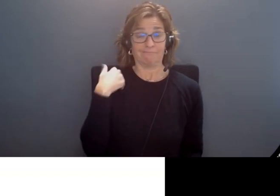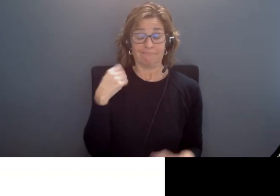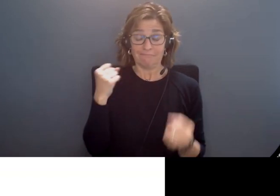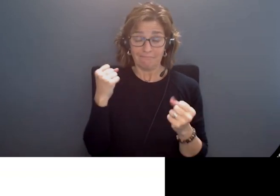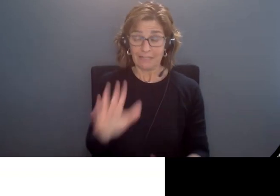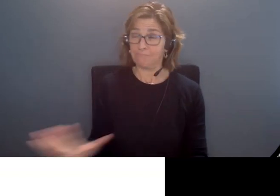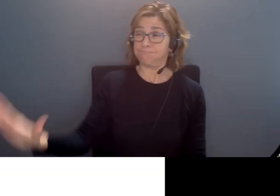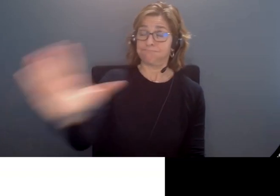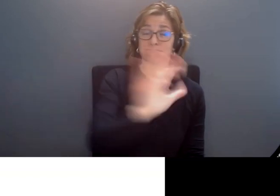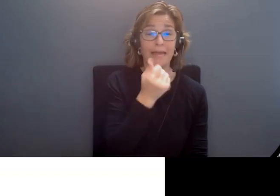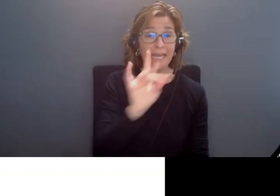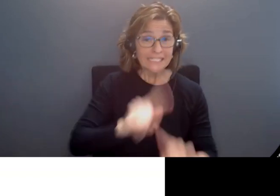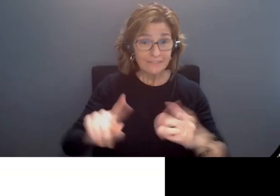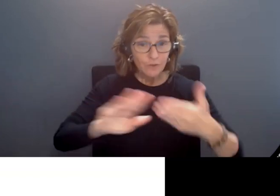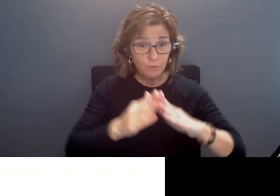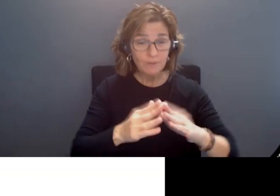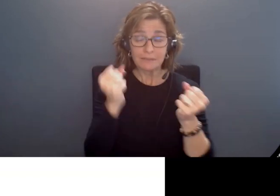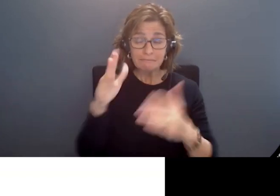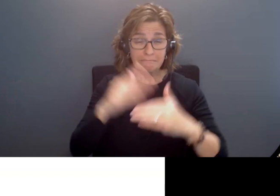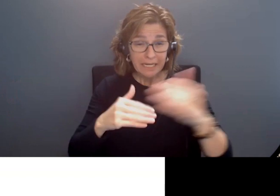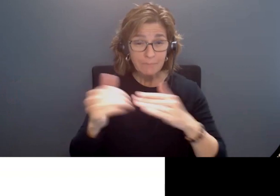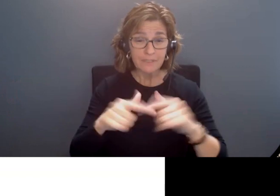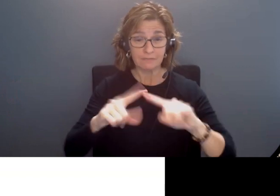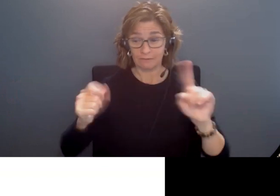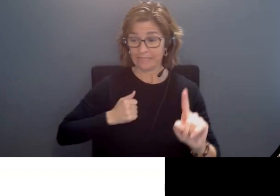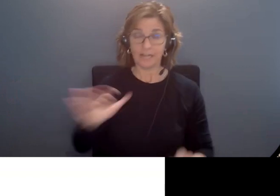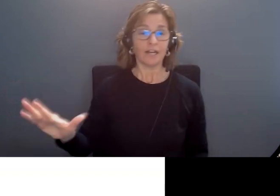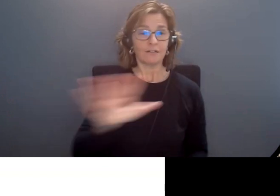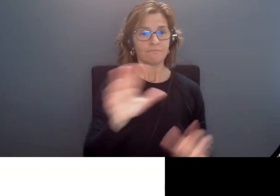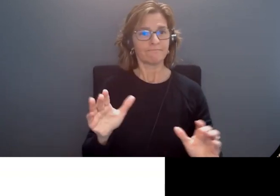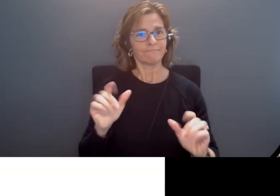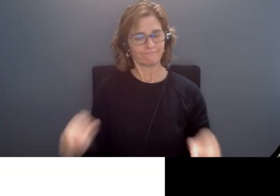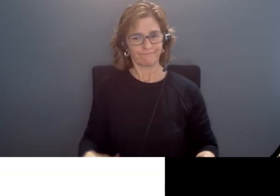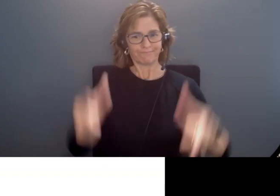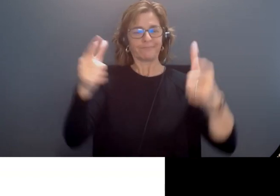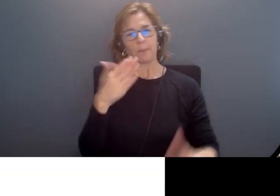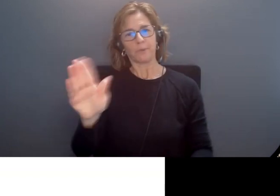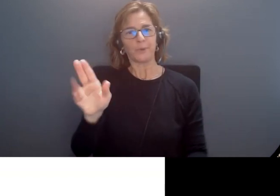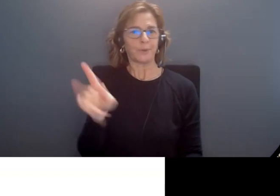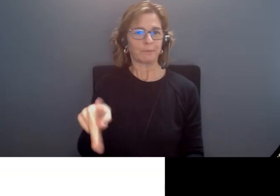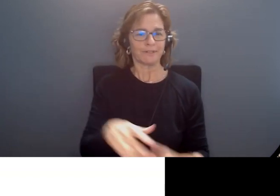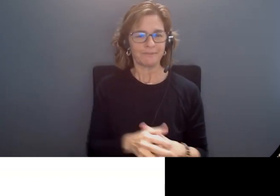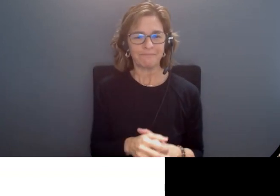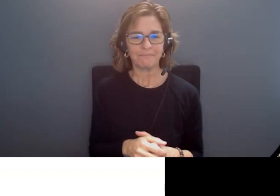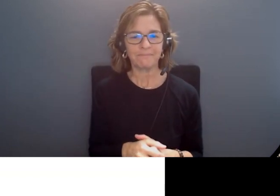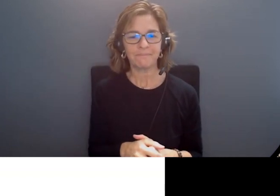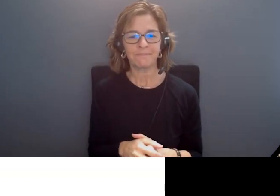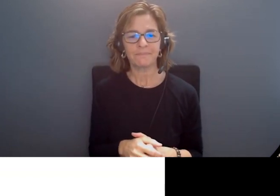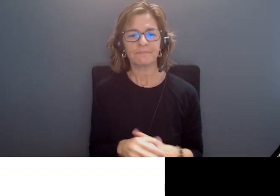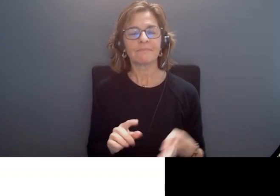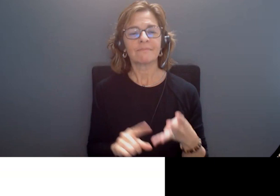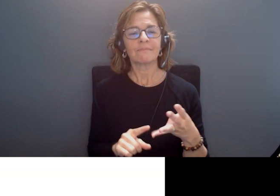nationwide. Last but not least, CASE also offers a social media